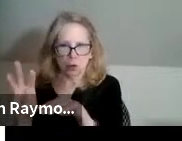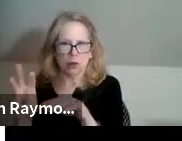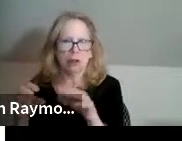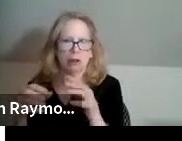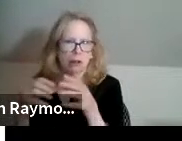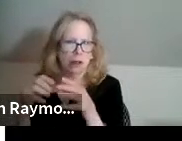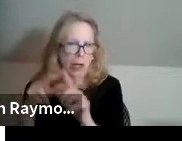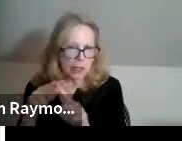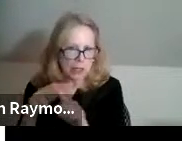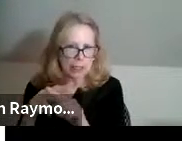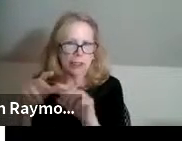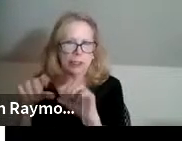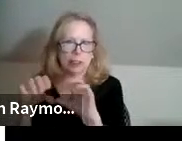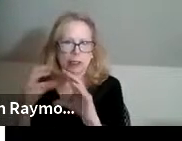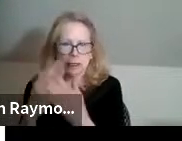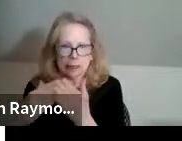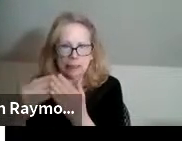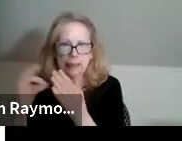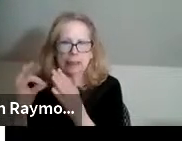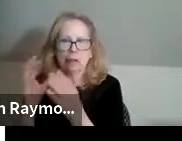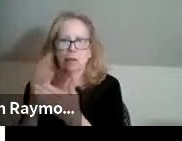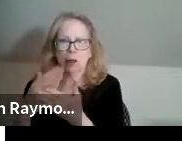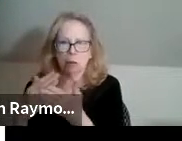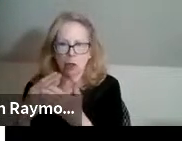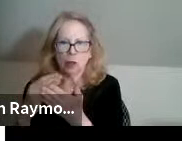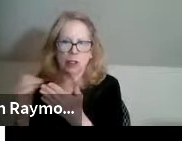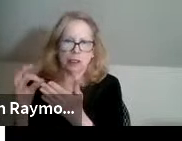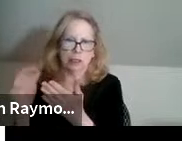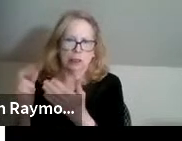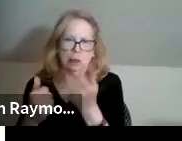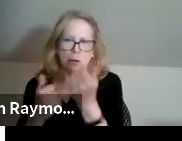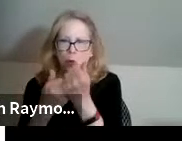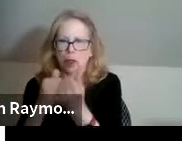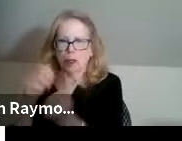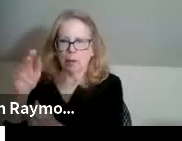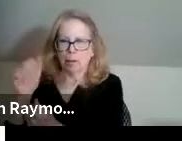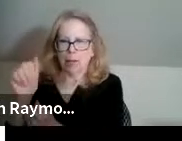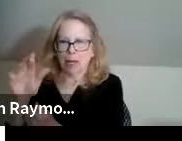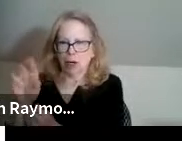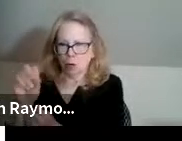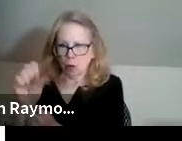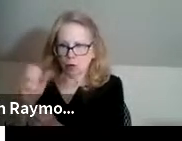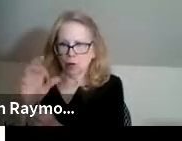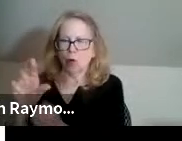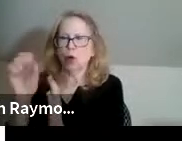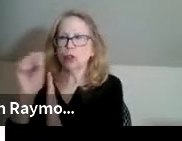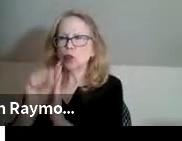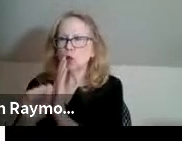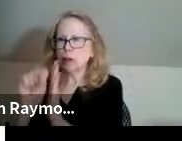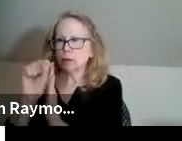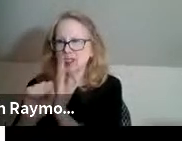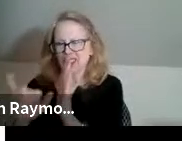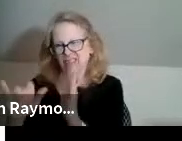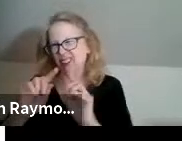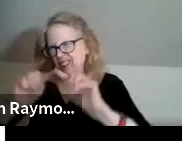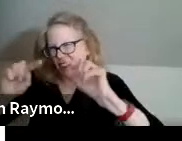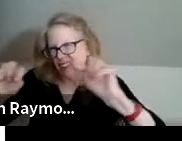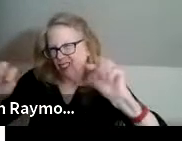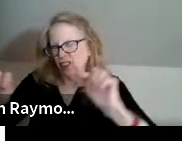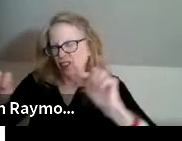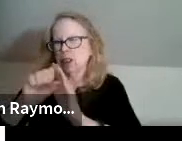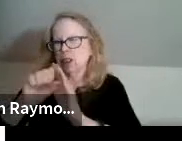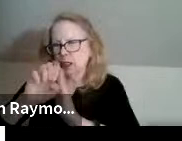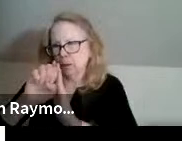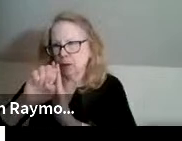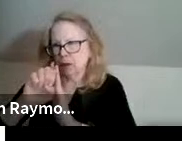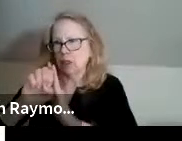as applications supporting macros description. Again, all of these are examples of what is platform software.